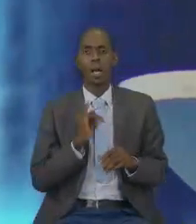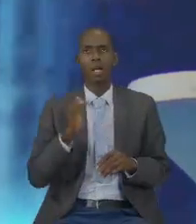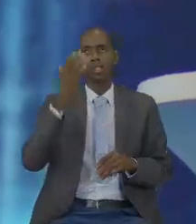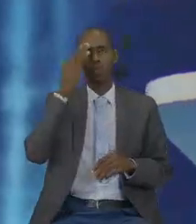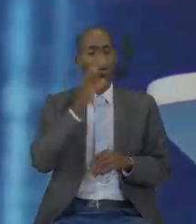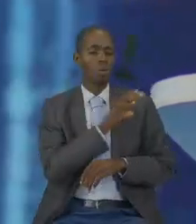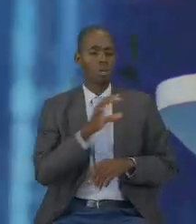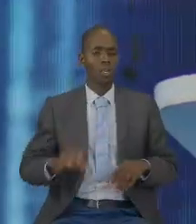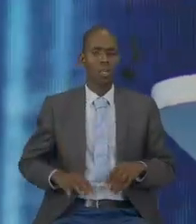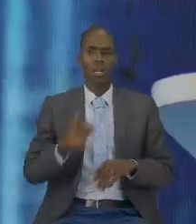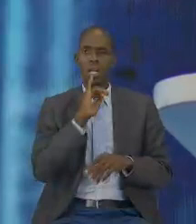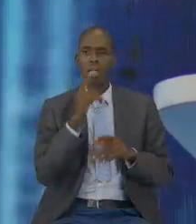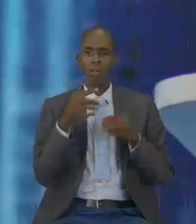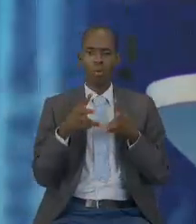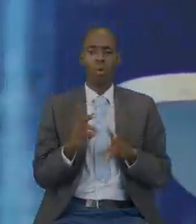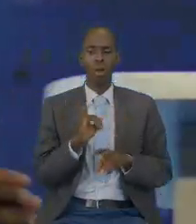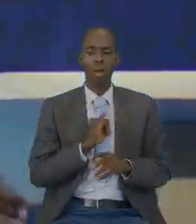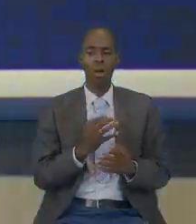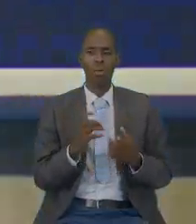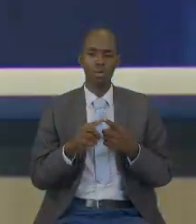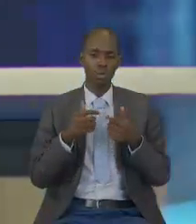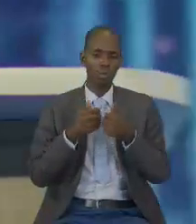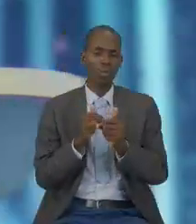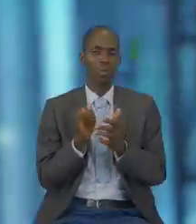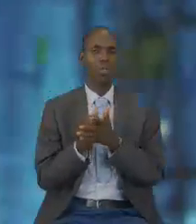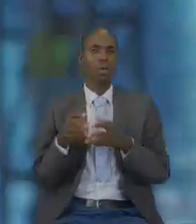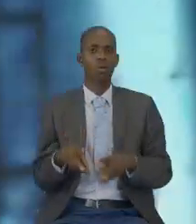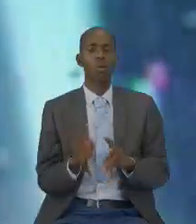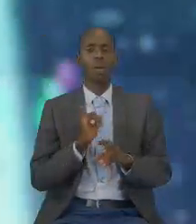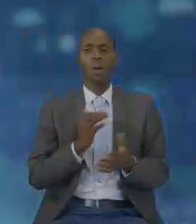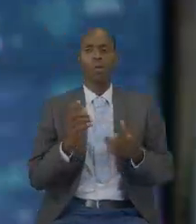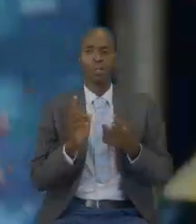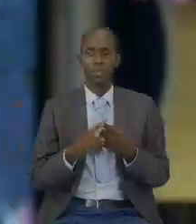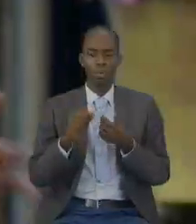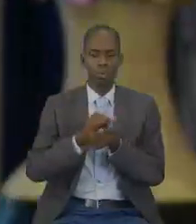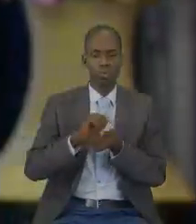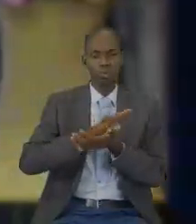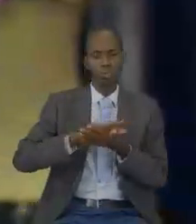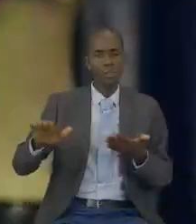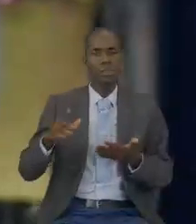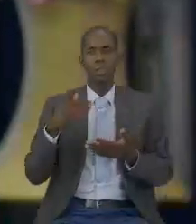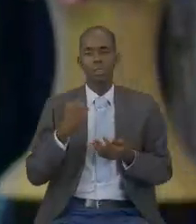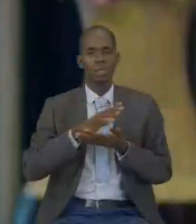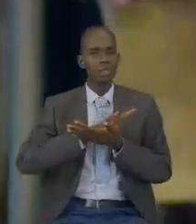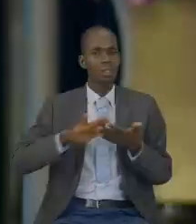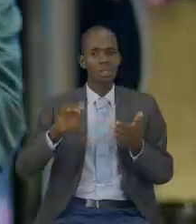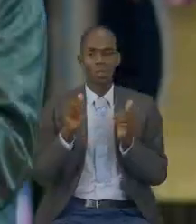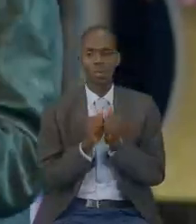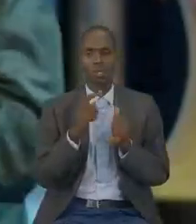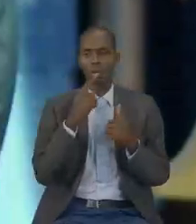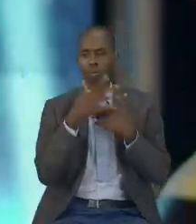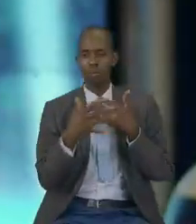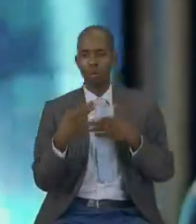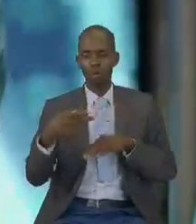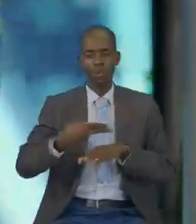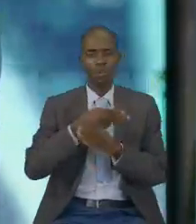the way, and I want to follow that way. I want the washing, the cleansing with the blood of the Lamb that